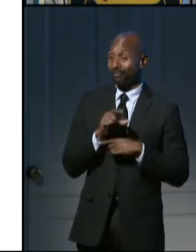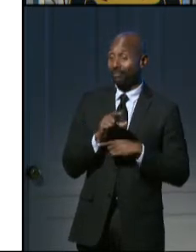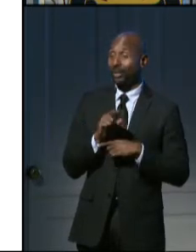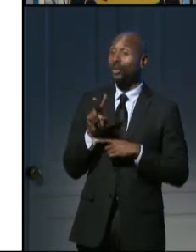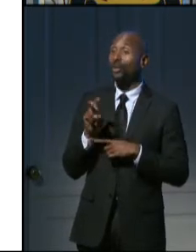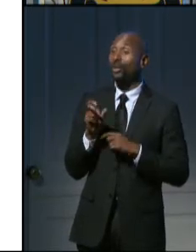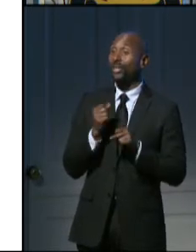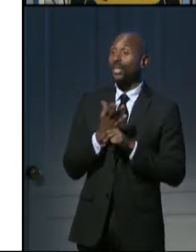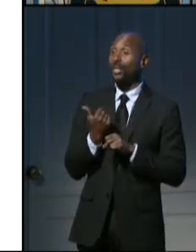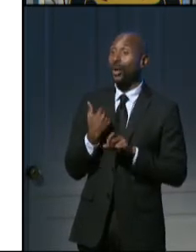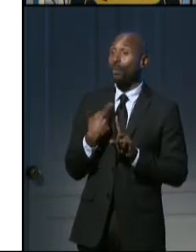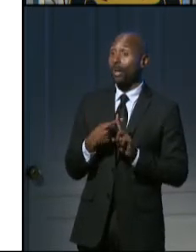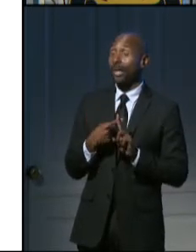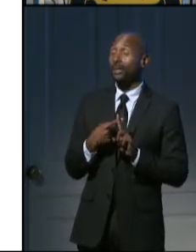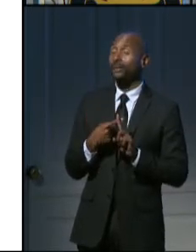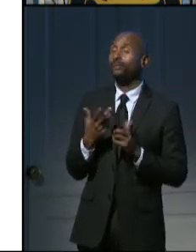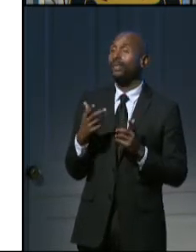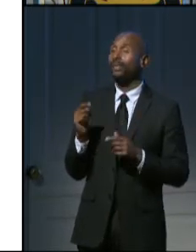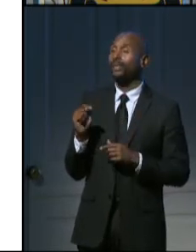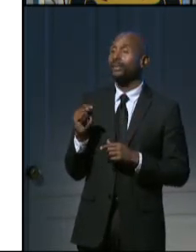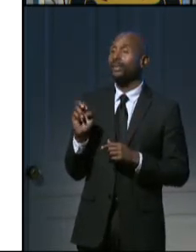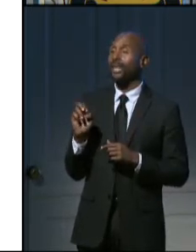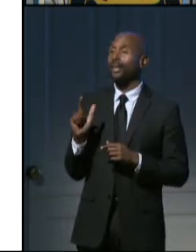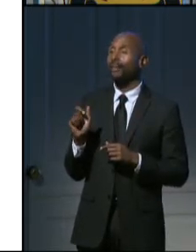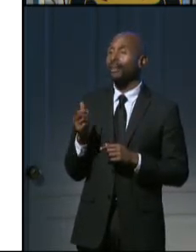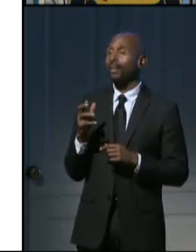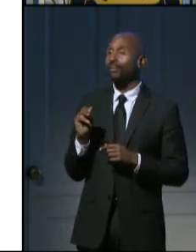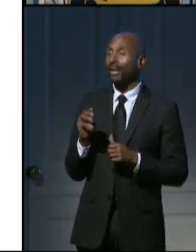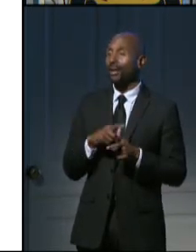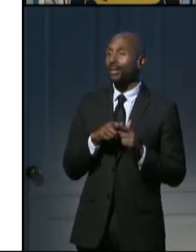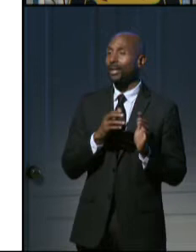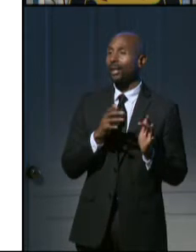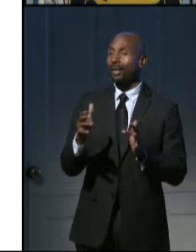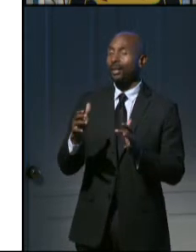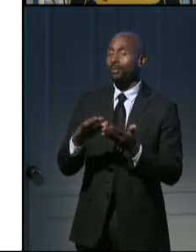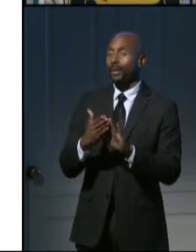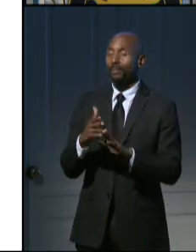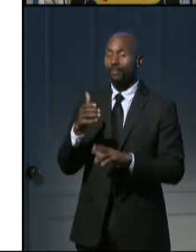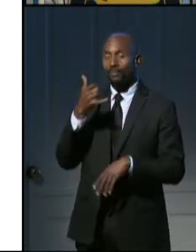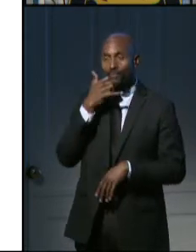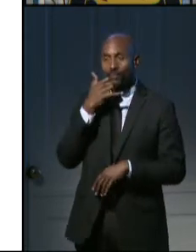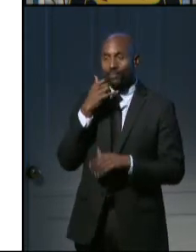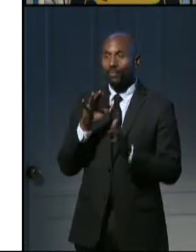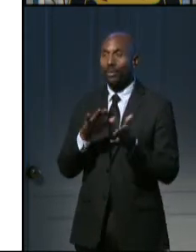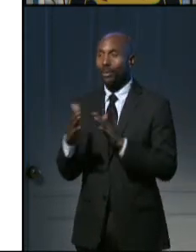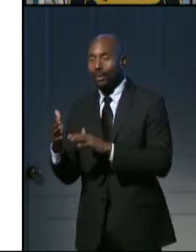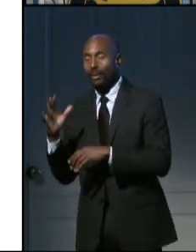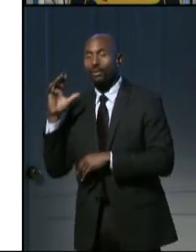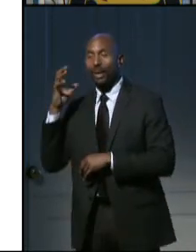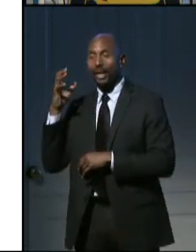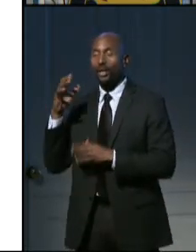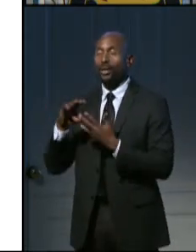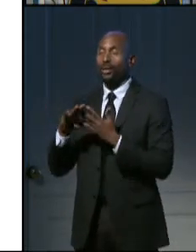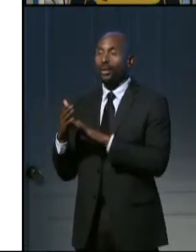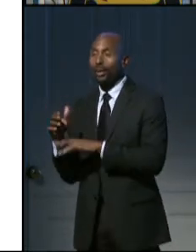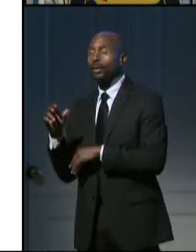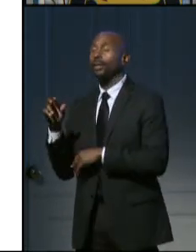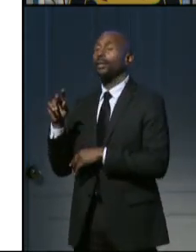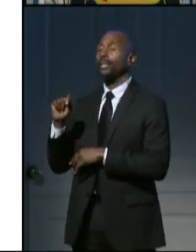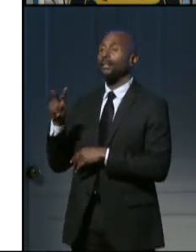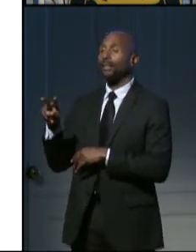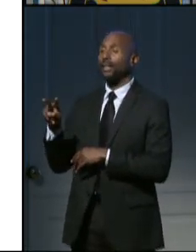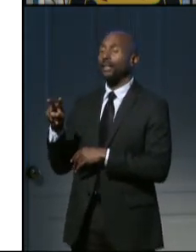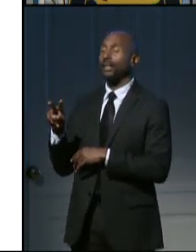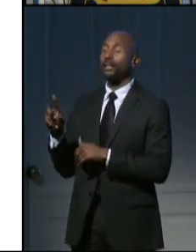and evolving into the telephone and then the radios in 1900s to television and first computers in the 40s and